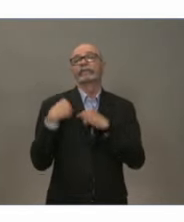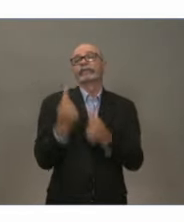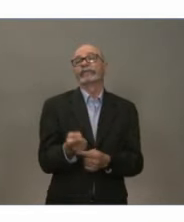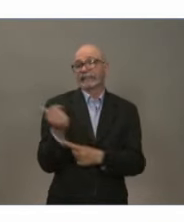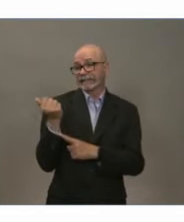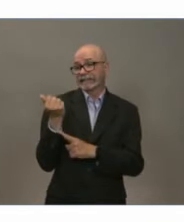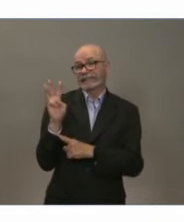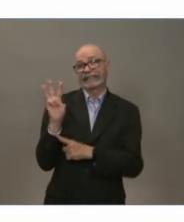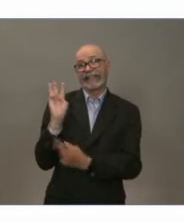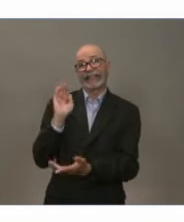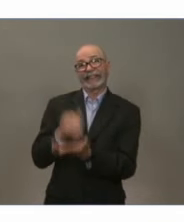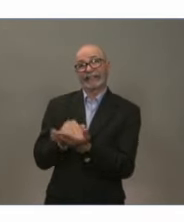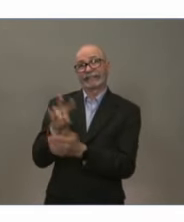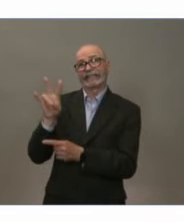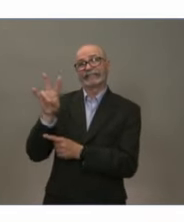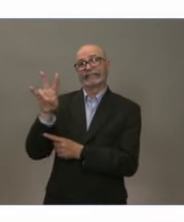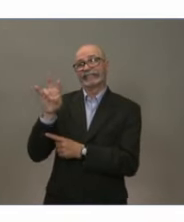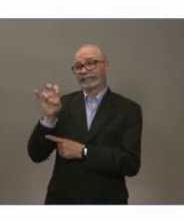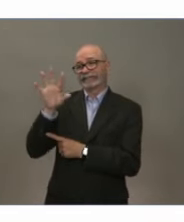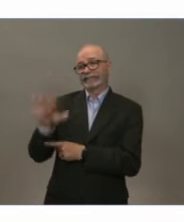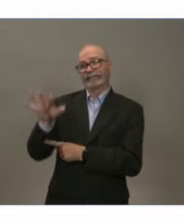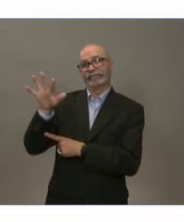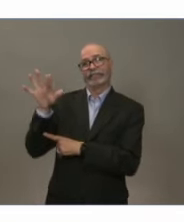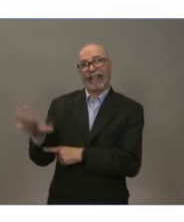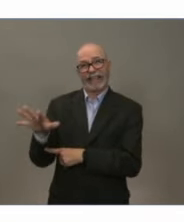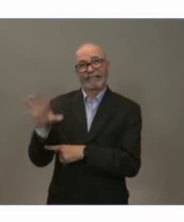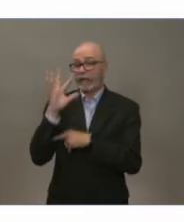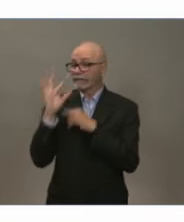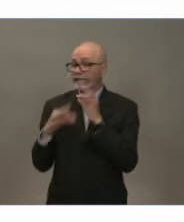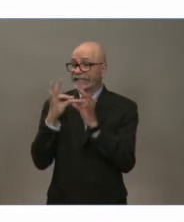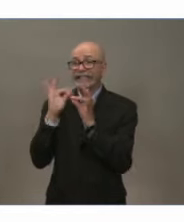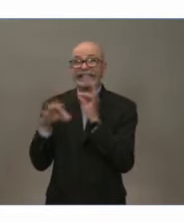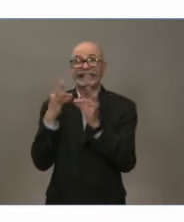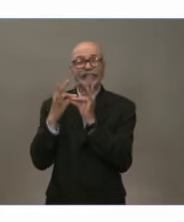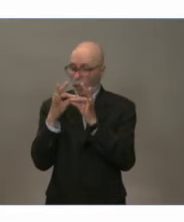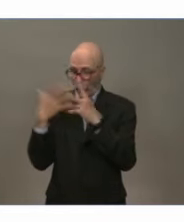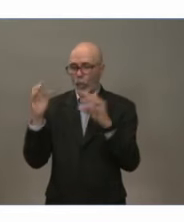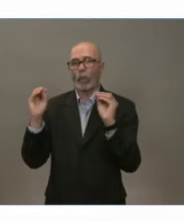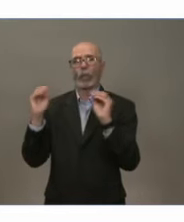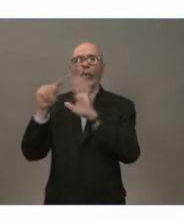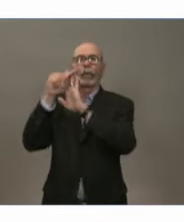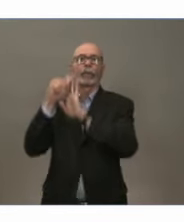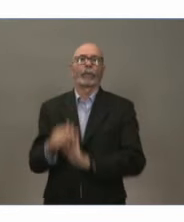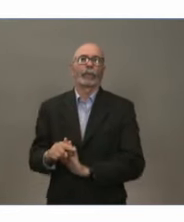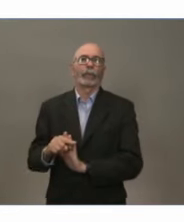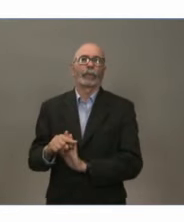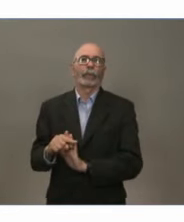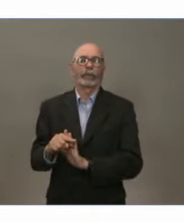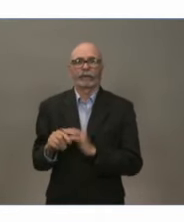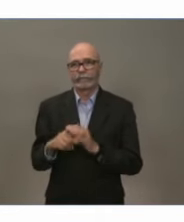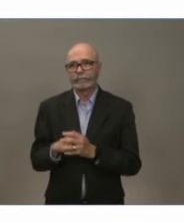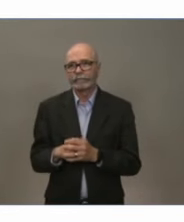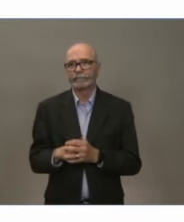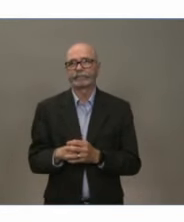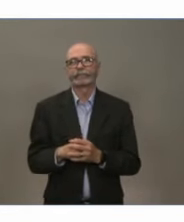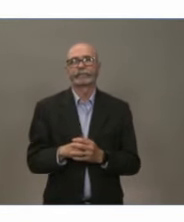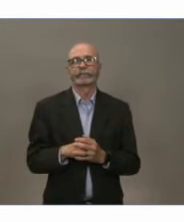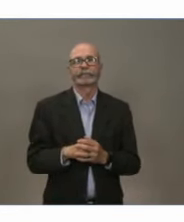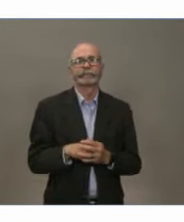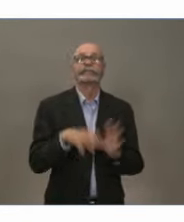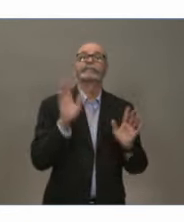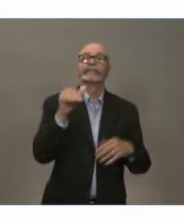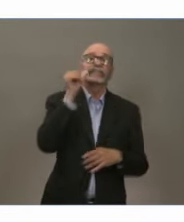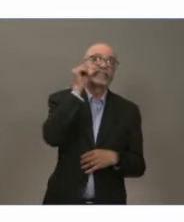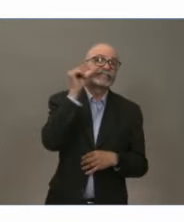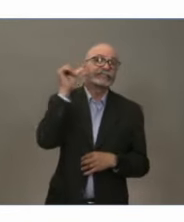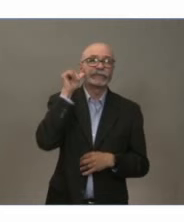16,755 Nova Scotians tested with negative test results. Yesterday, the team at the QE2 Microbiology Lab hit